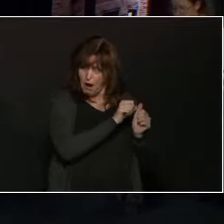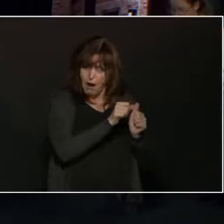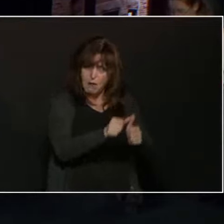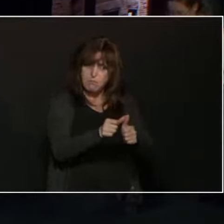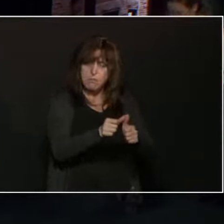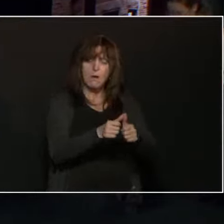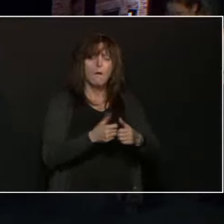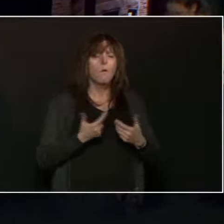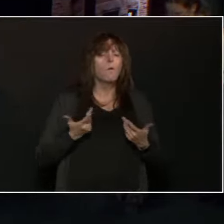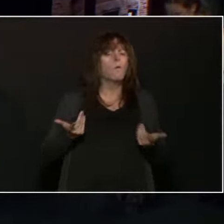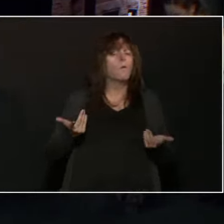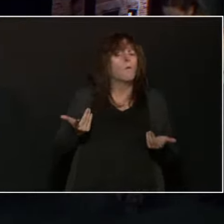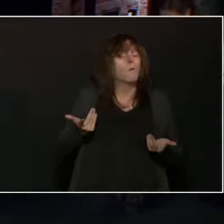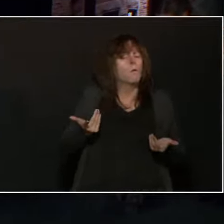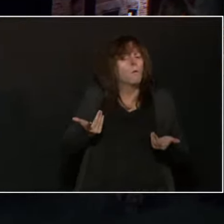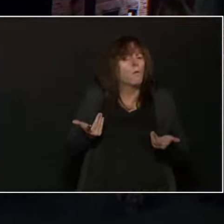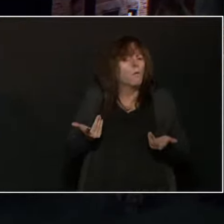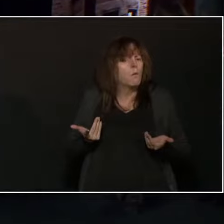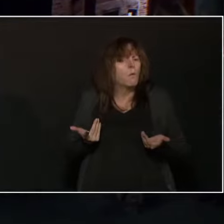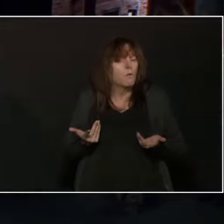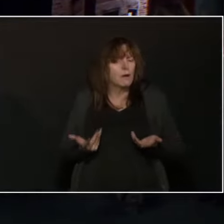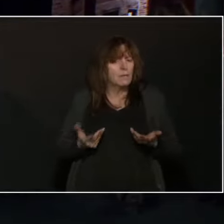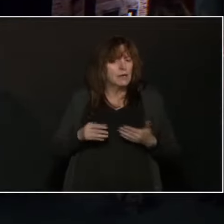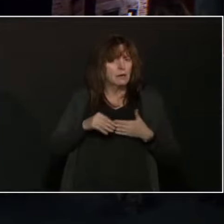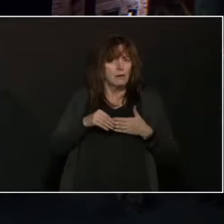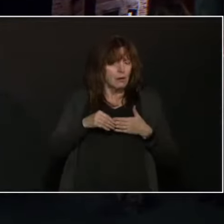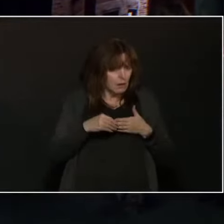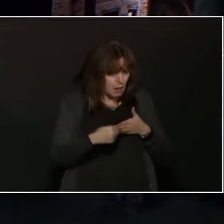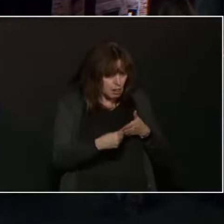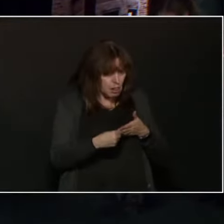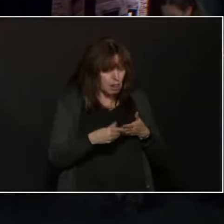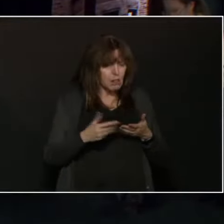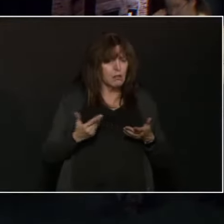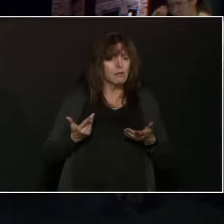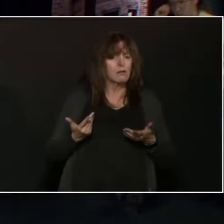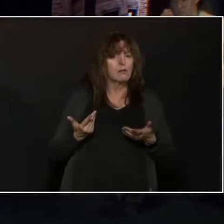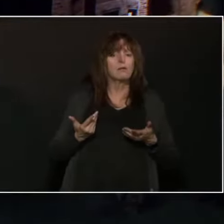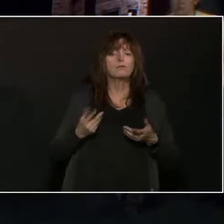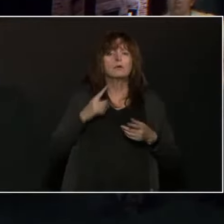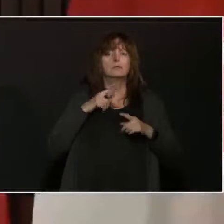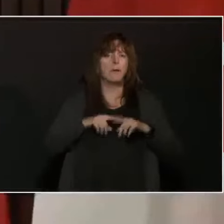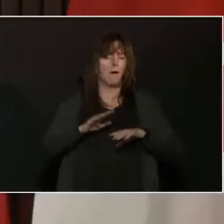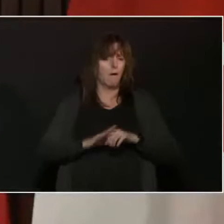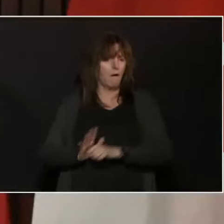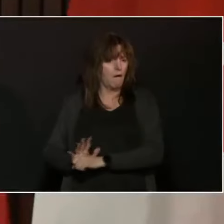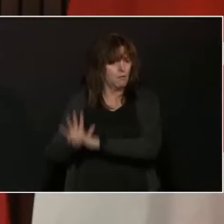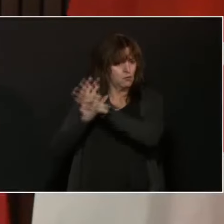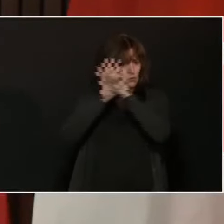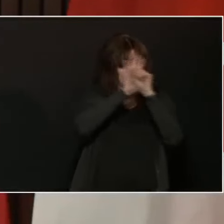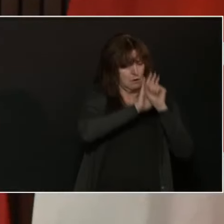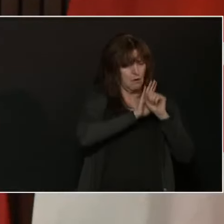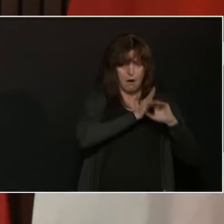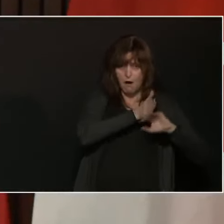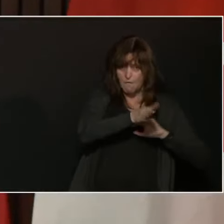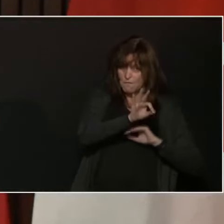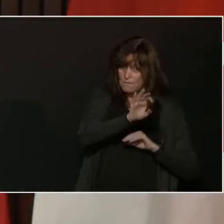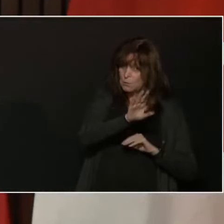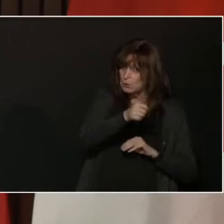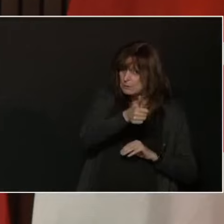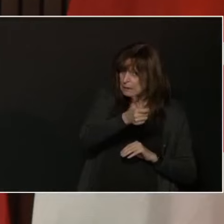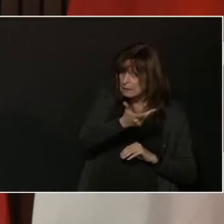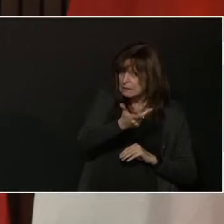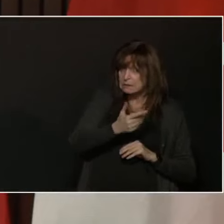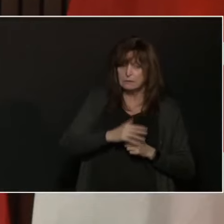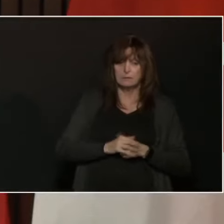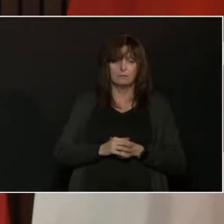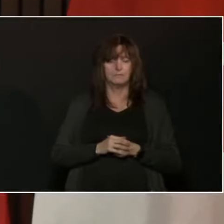see potential for loosening them, at least regionally, after February 10th? So that's a